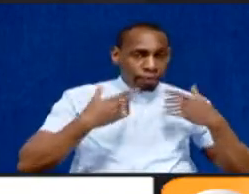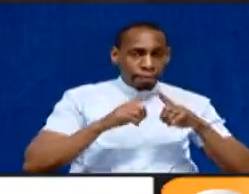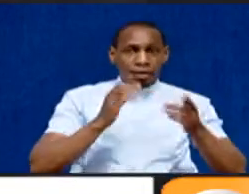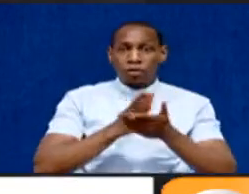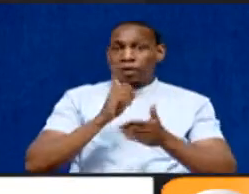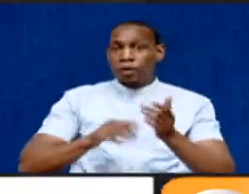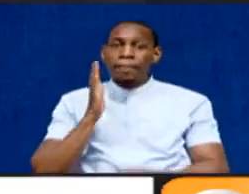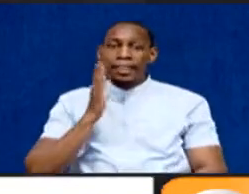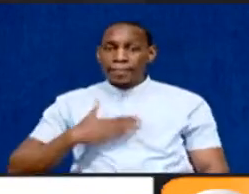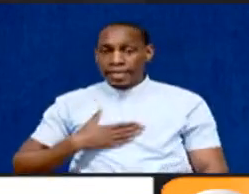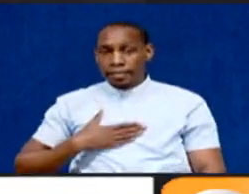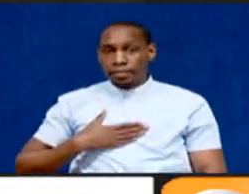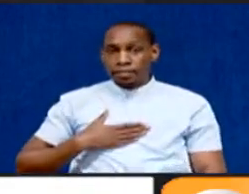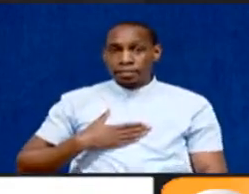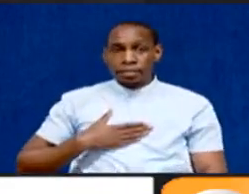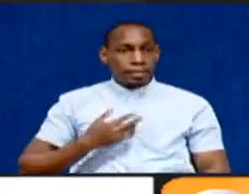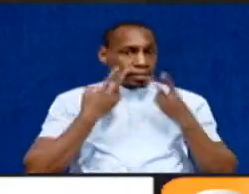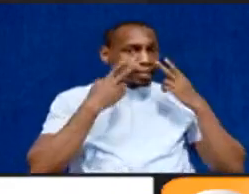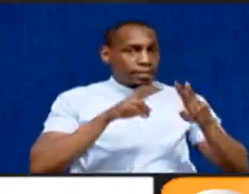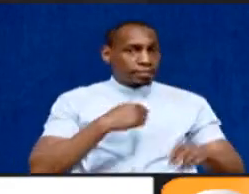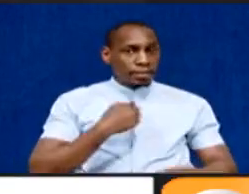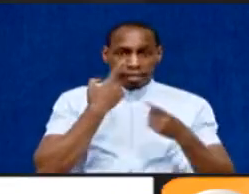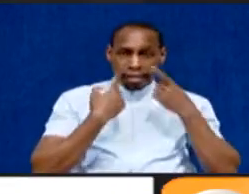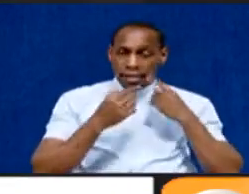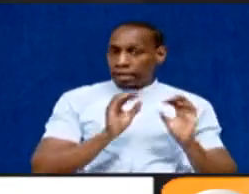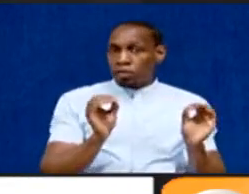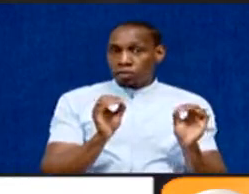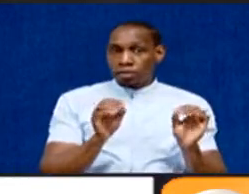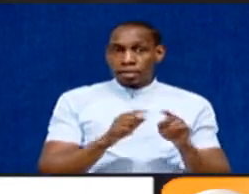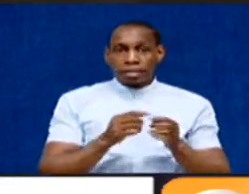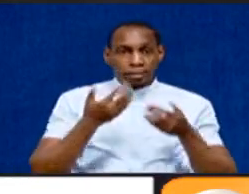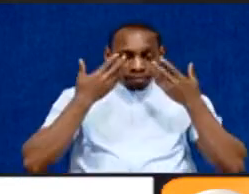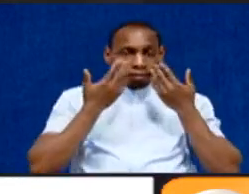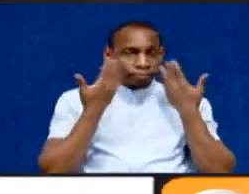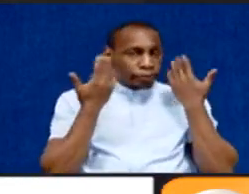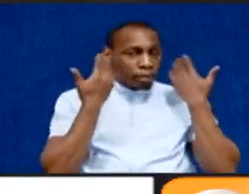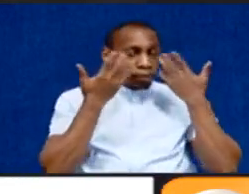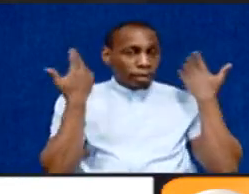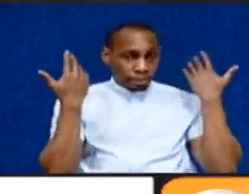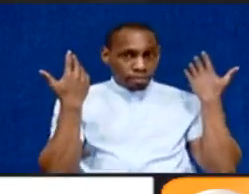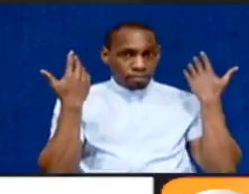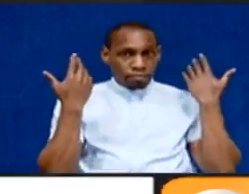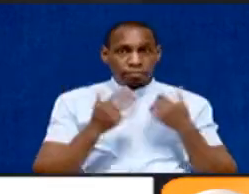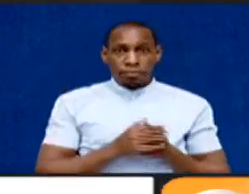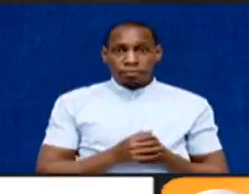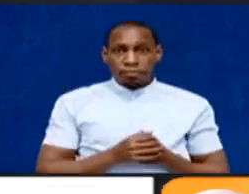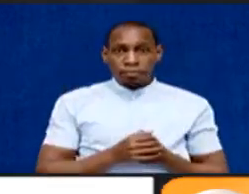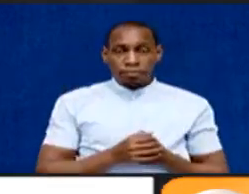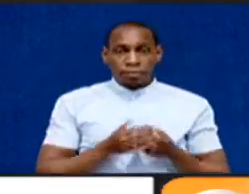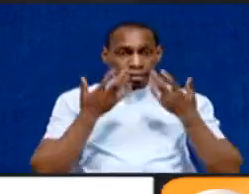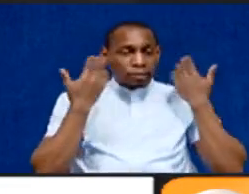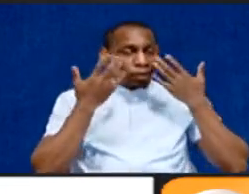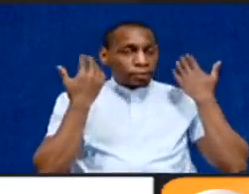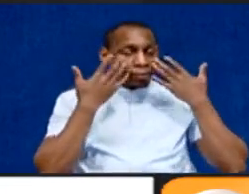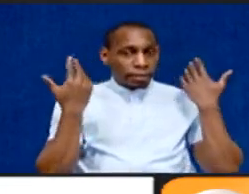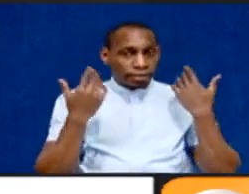make sure that my mom didn't see me cry, and then wipe my tears, you know, splash cold water on my